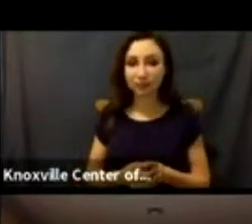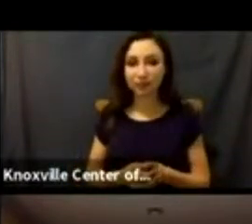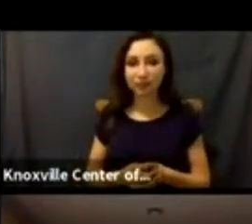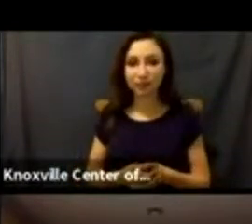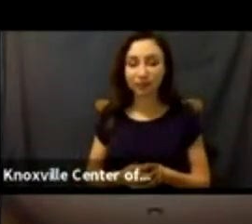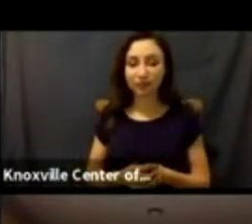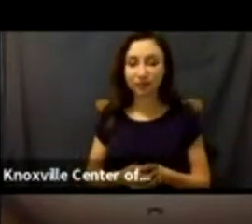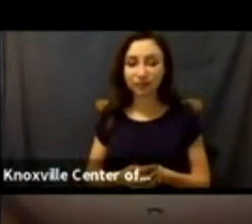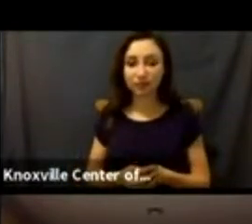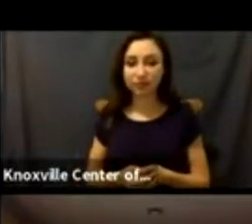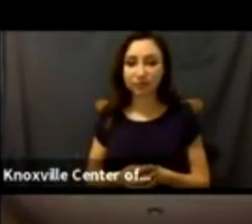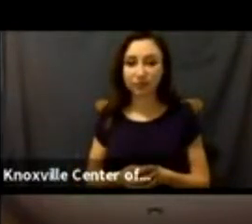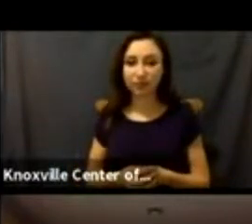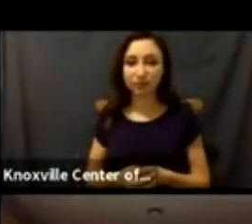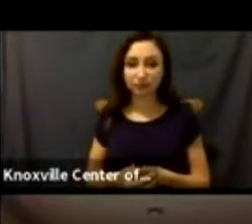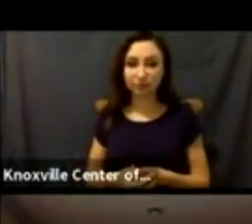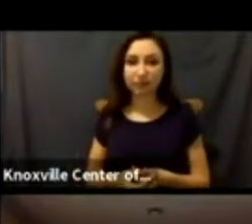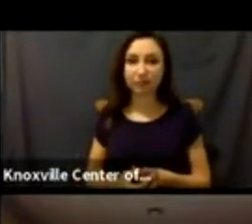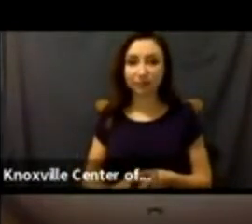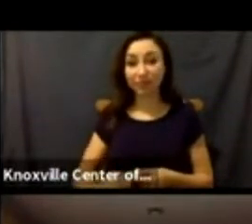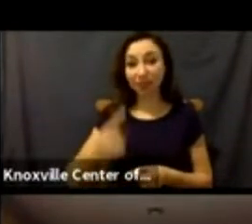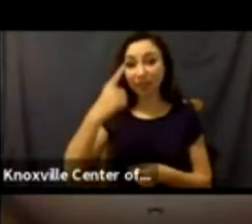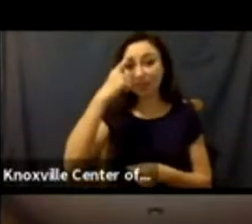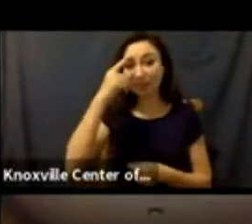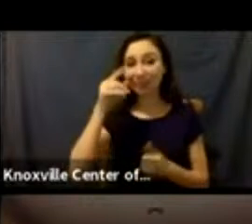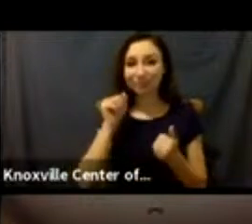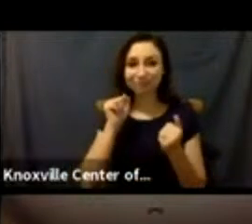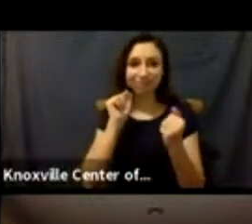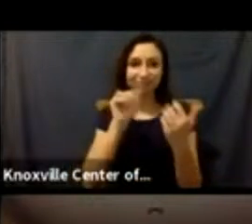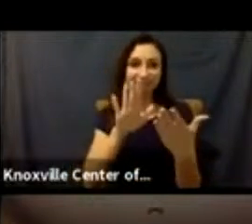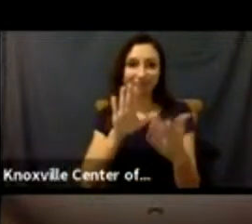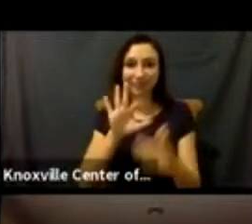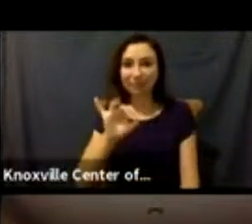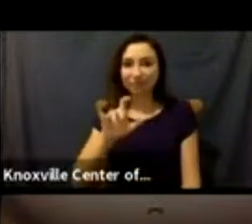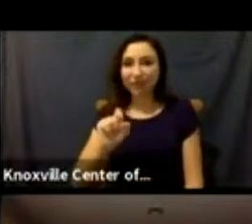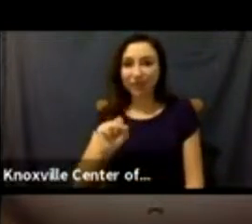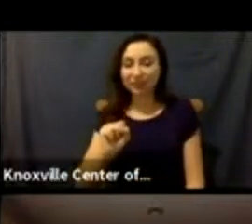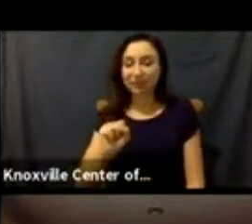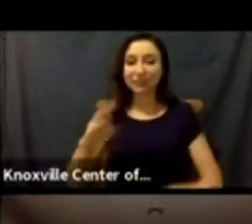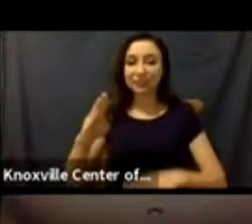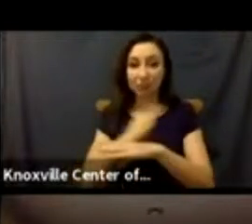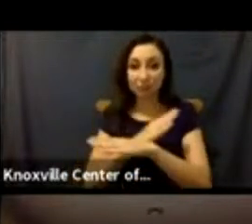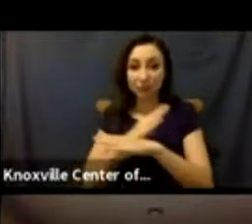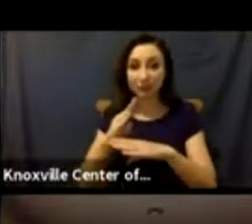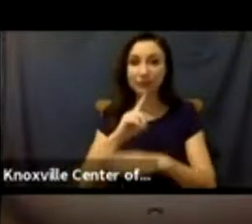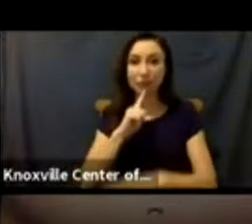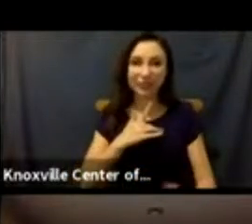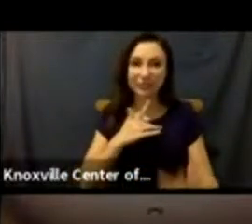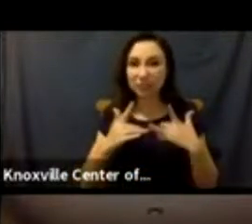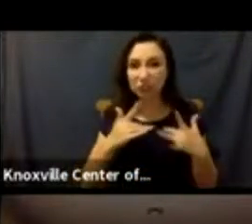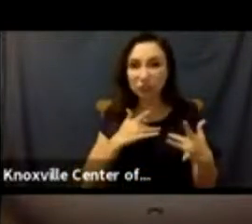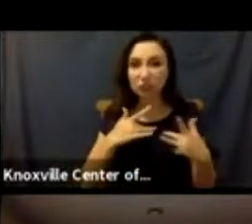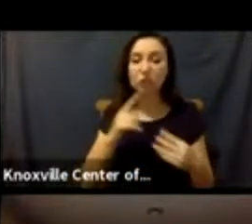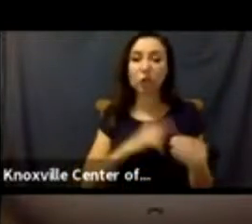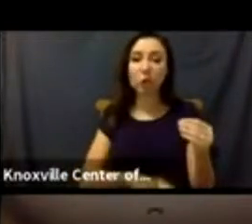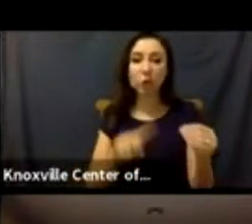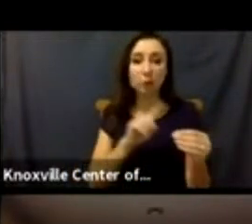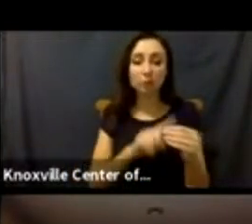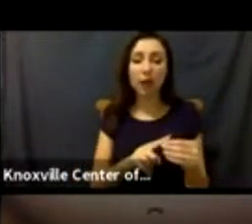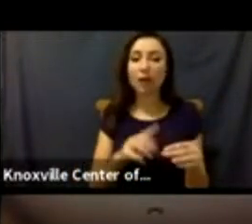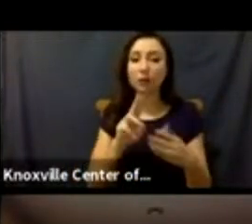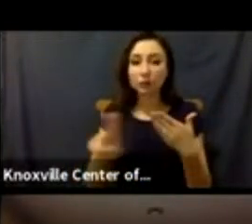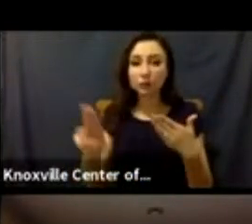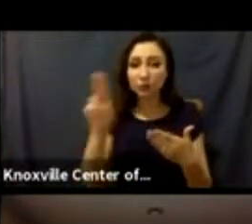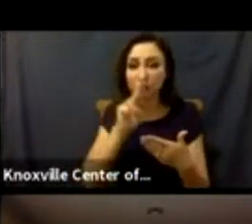I think it's facing the facts that it seems like the businesses that were our concern in the university area